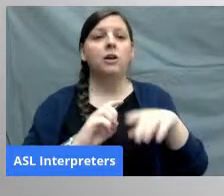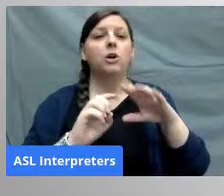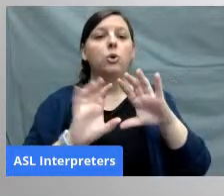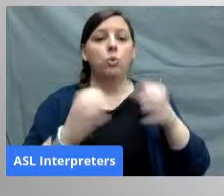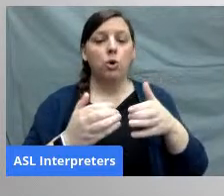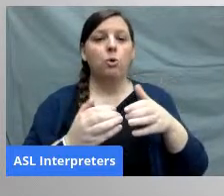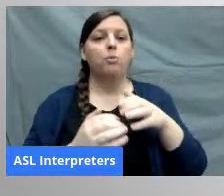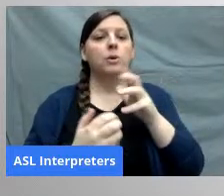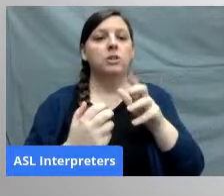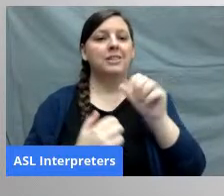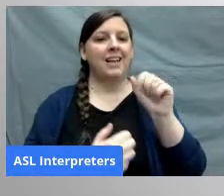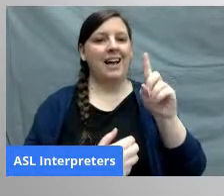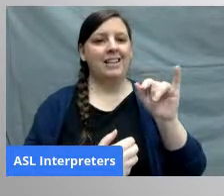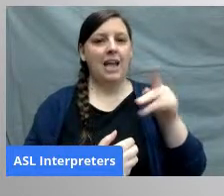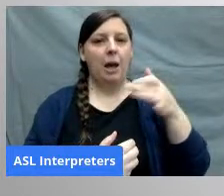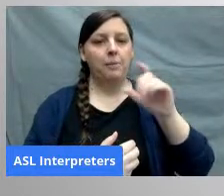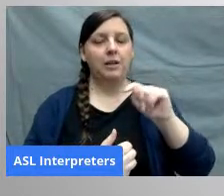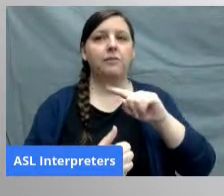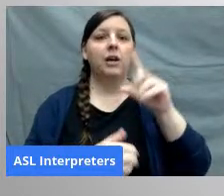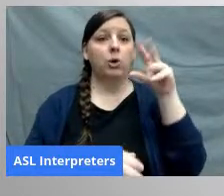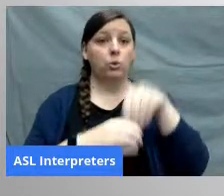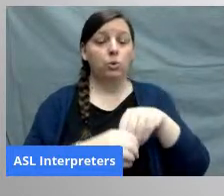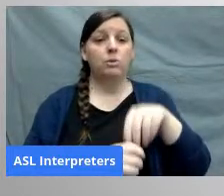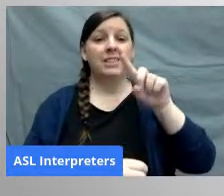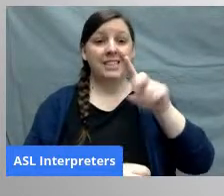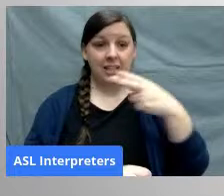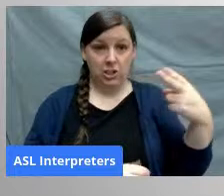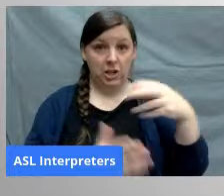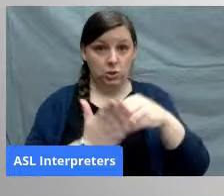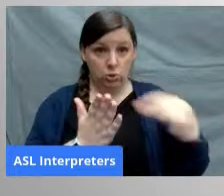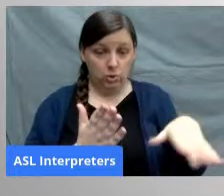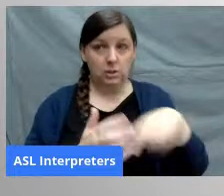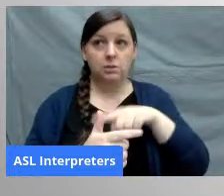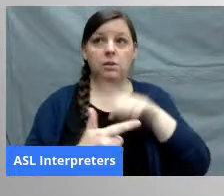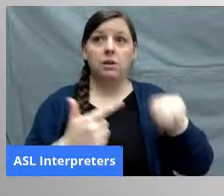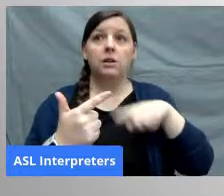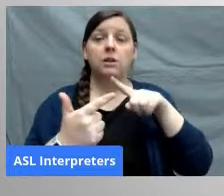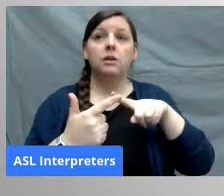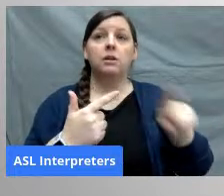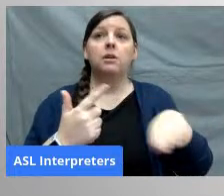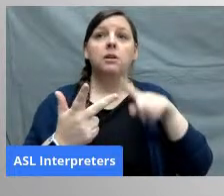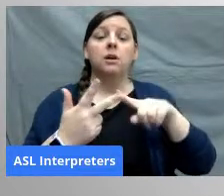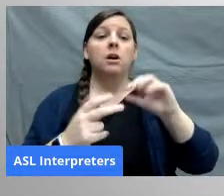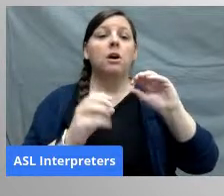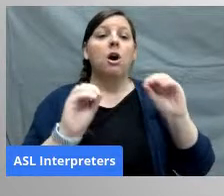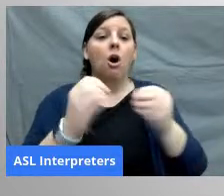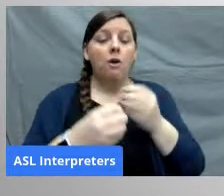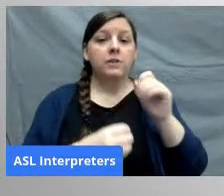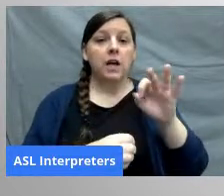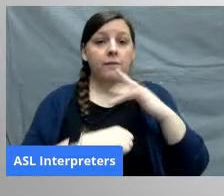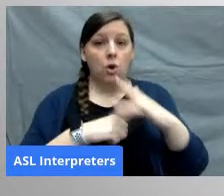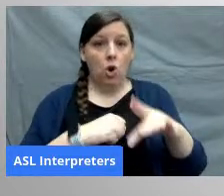hearing students. That includes our Office of Early Learning students that receive